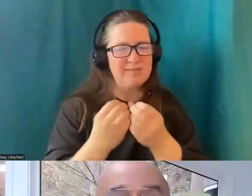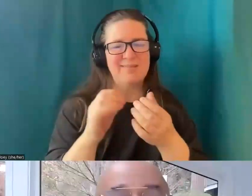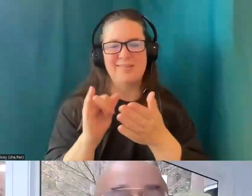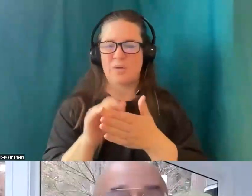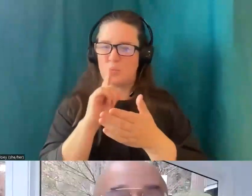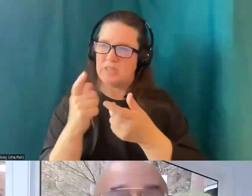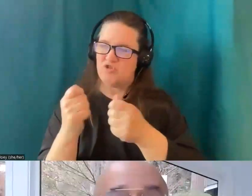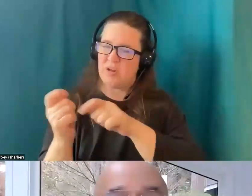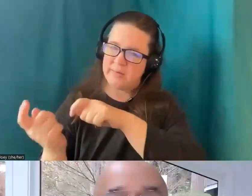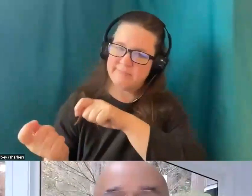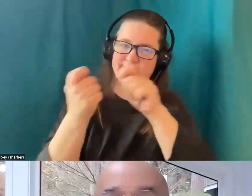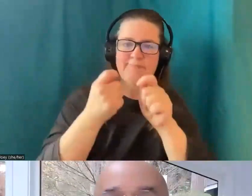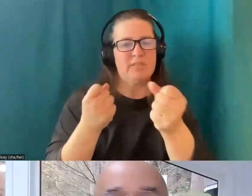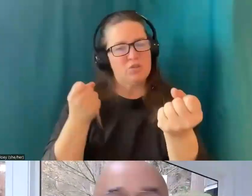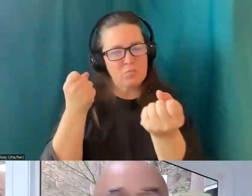external programming.